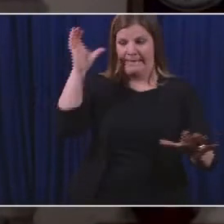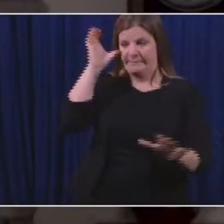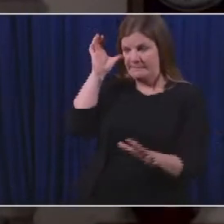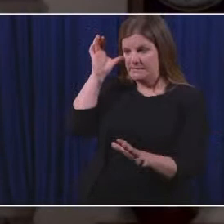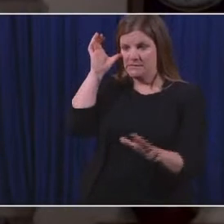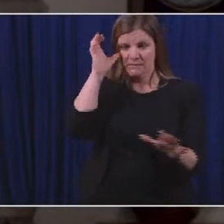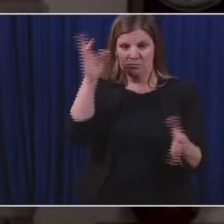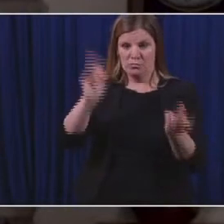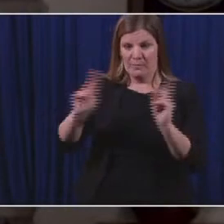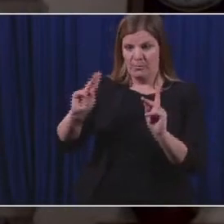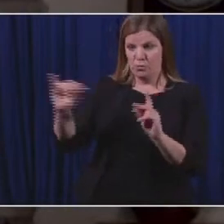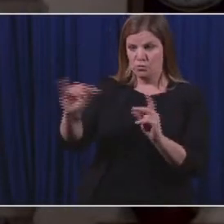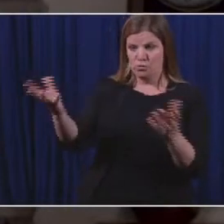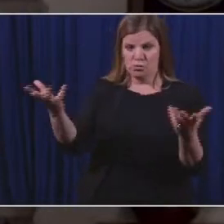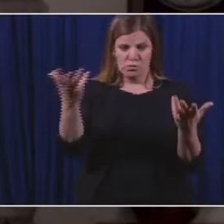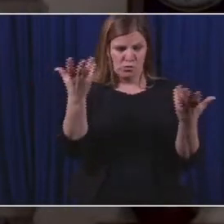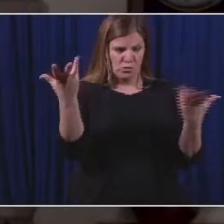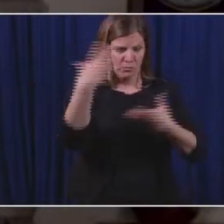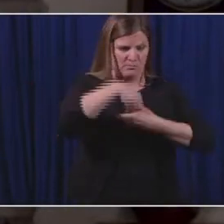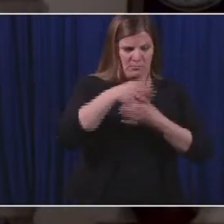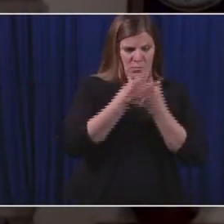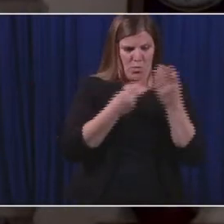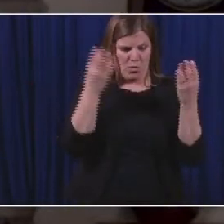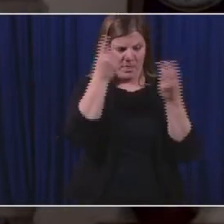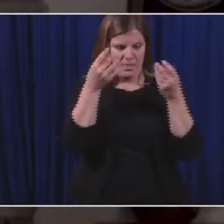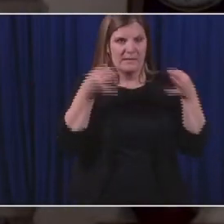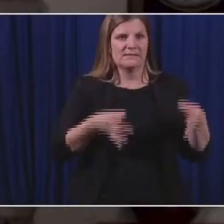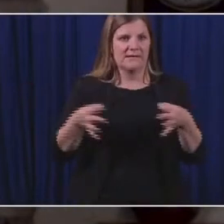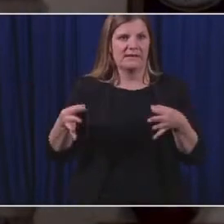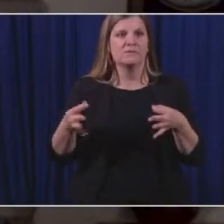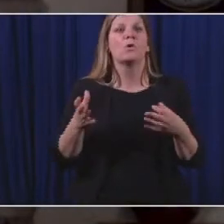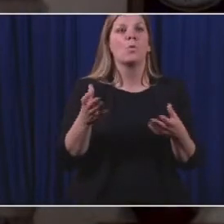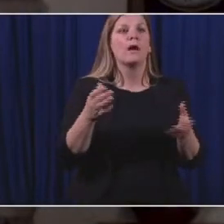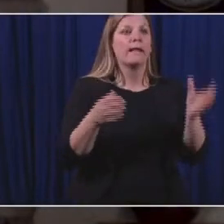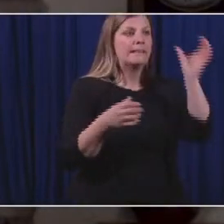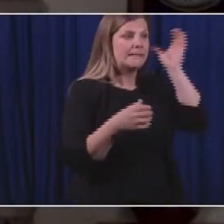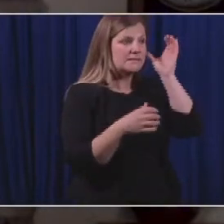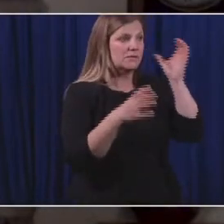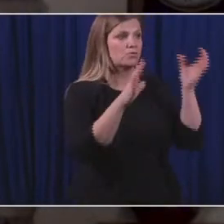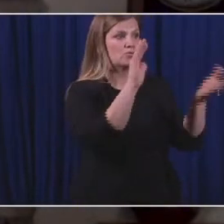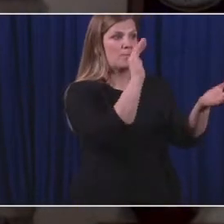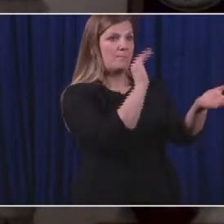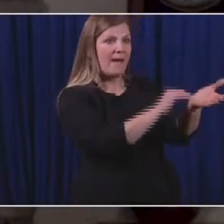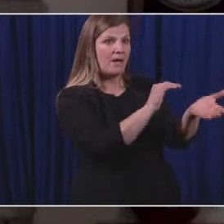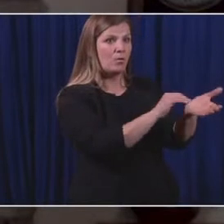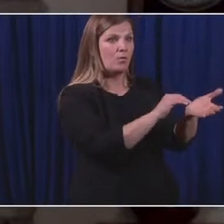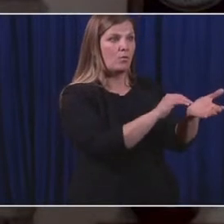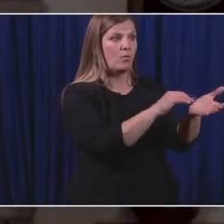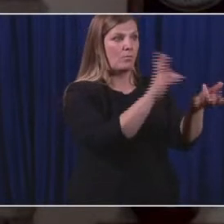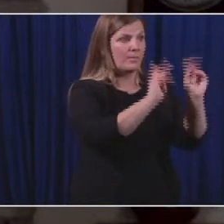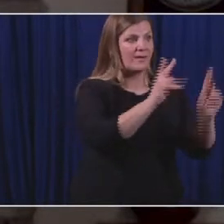what people are telling us, what medical community is telling us, what the health community is telling us.